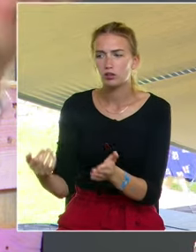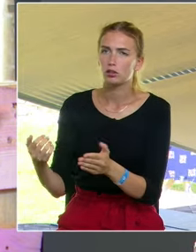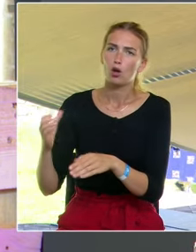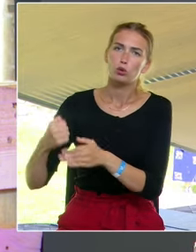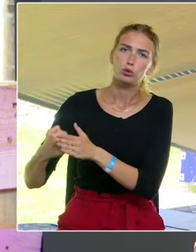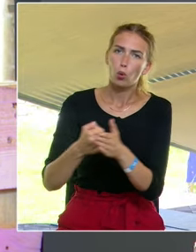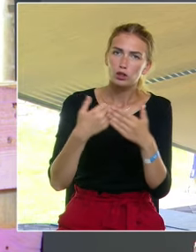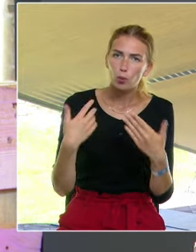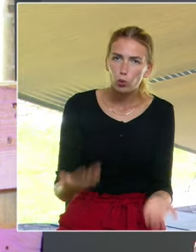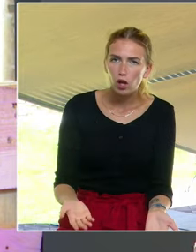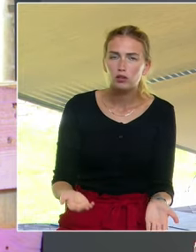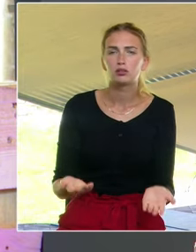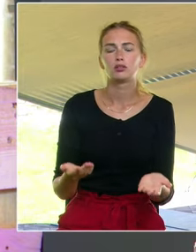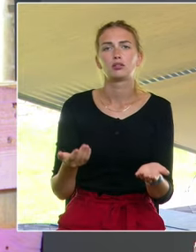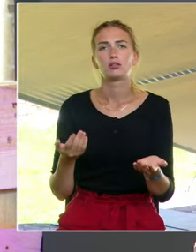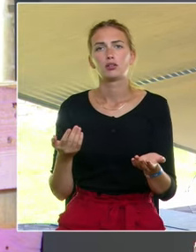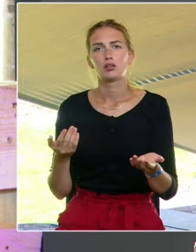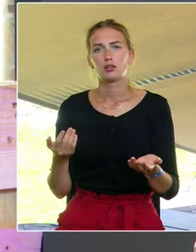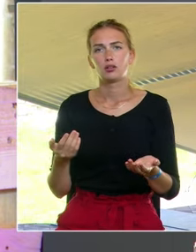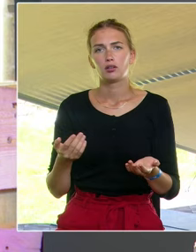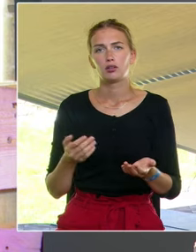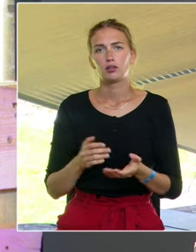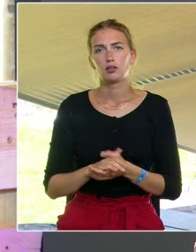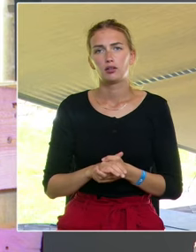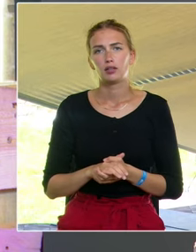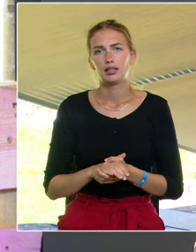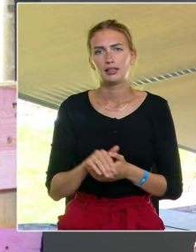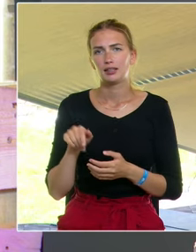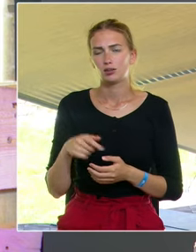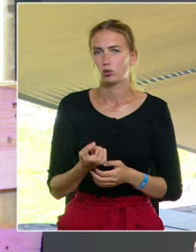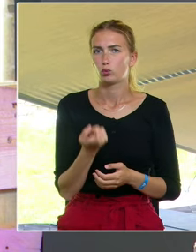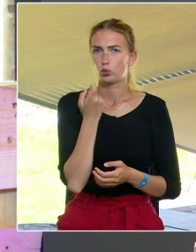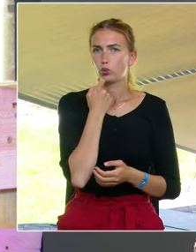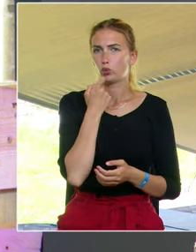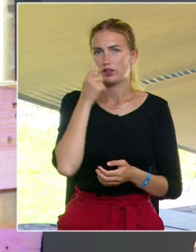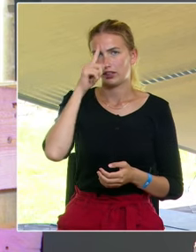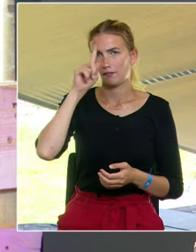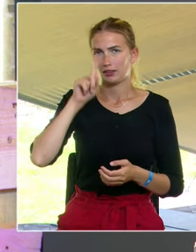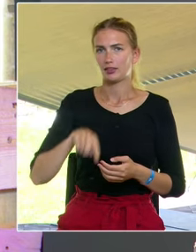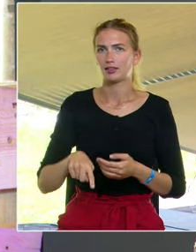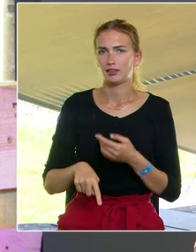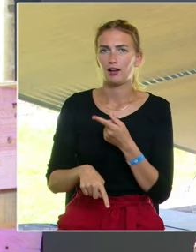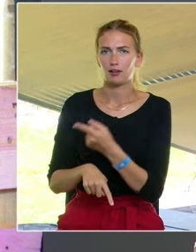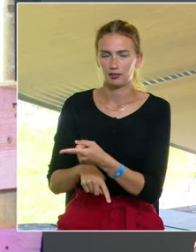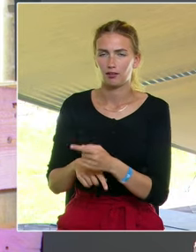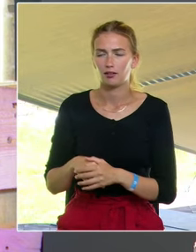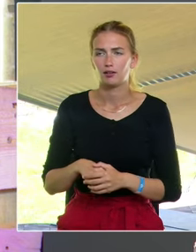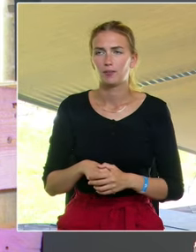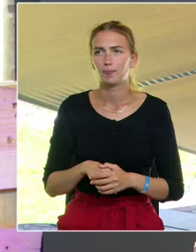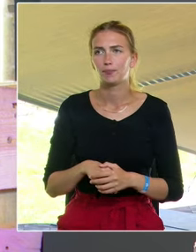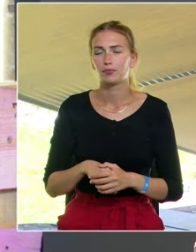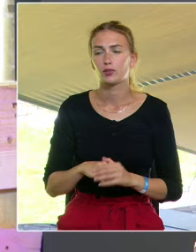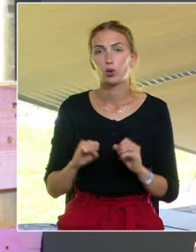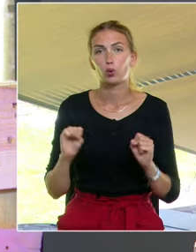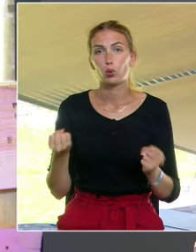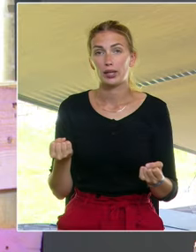did they collaborate in arriving these kind of interesting, innovative, diverse forms of content, so that